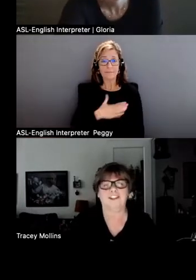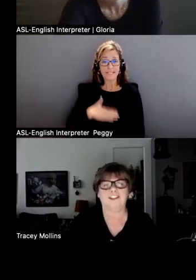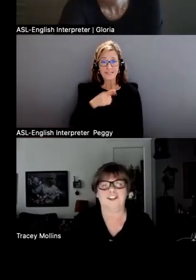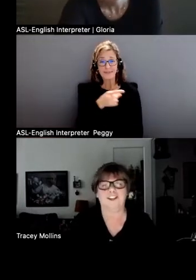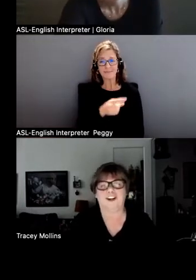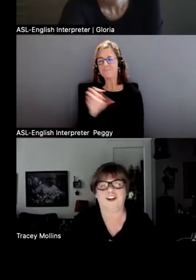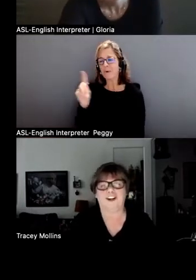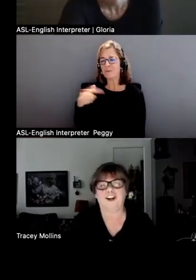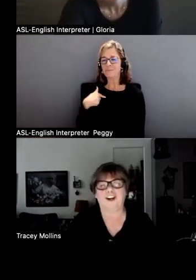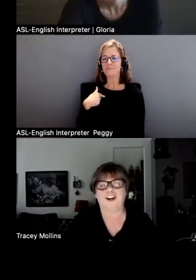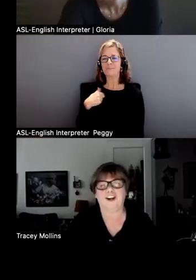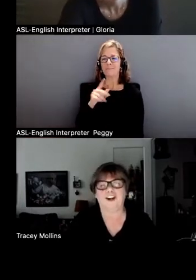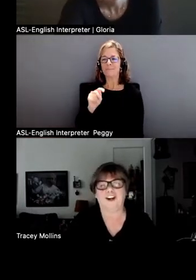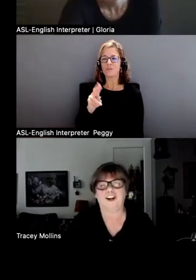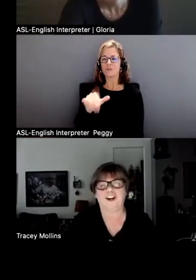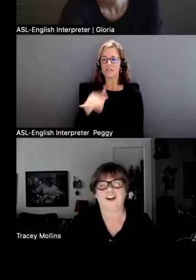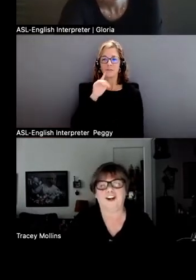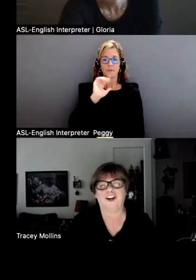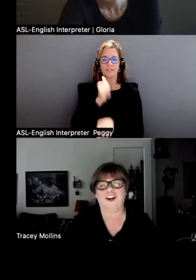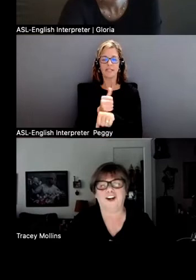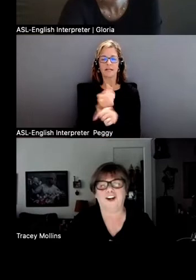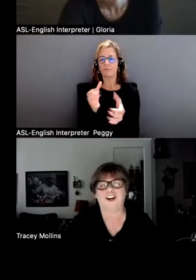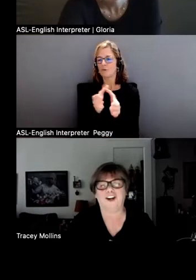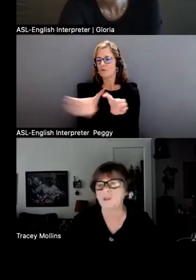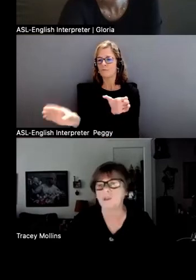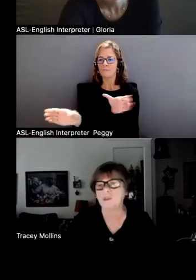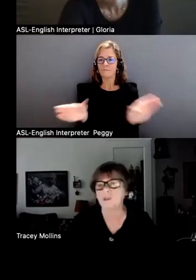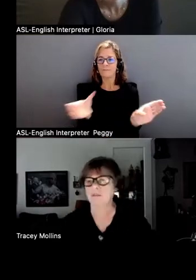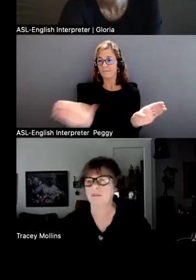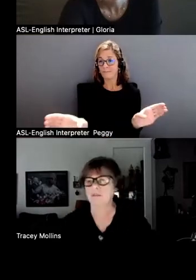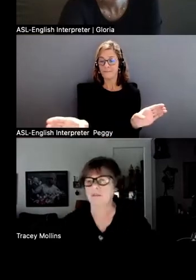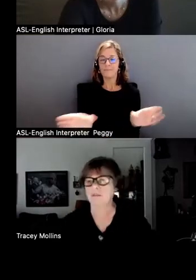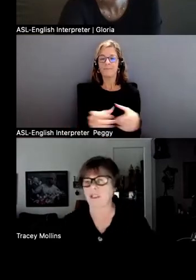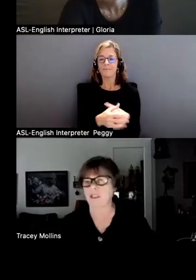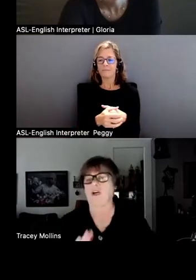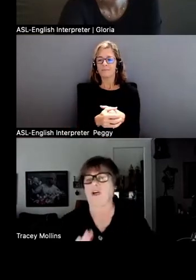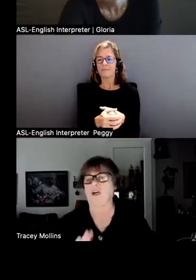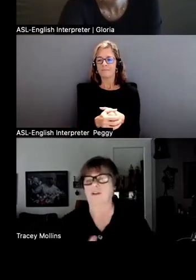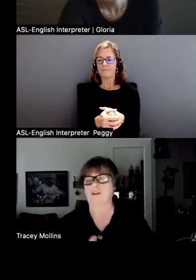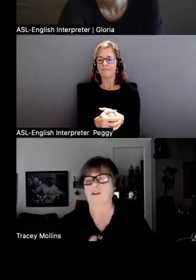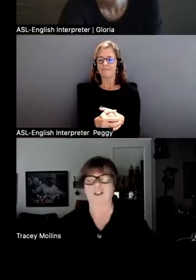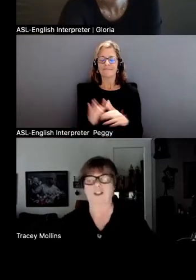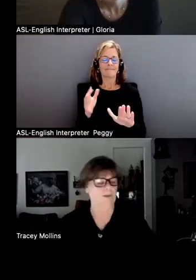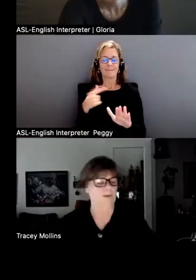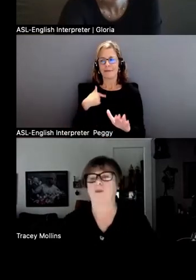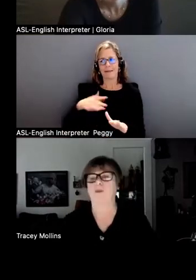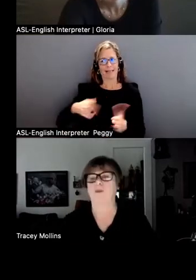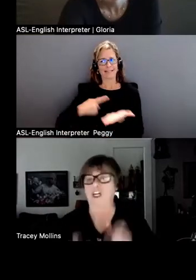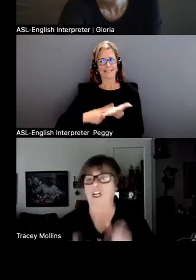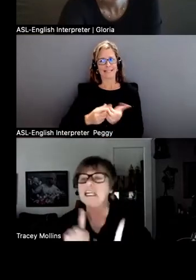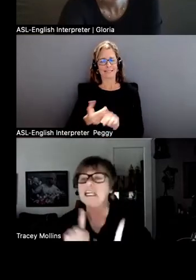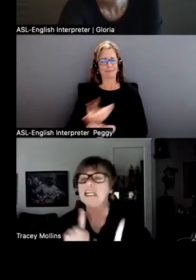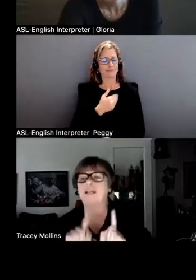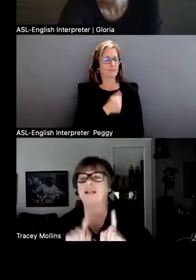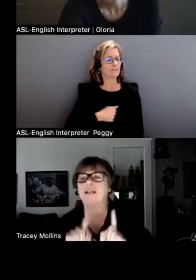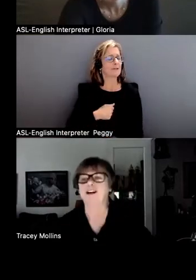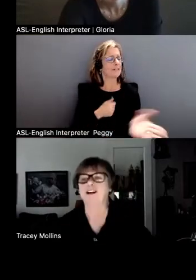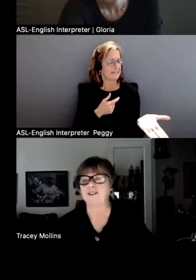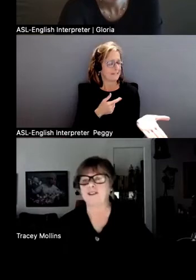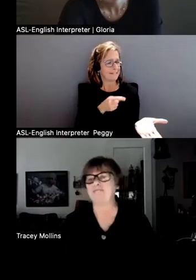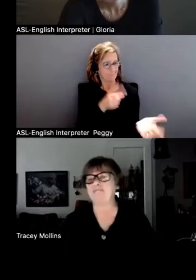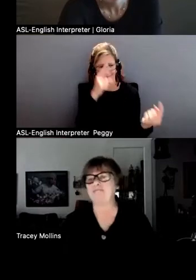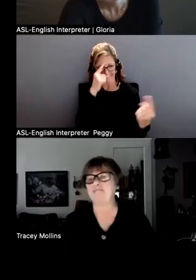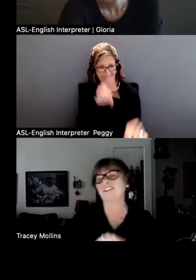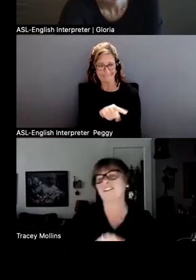Sure. Okay, so I'm going to make breakout rooms, and we'll do the same thing, Monica. Sorry, I should have checked with you before we started, but do the